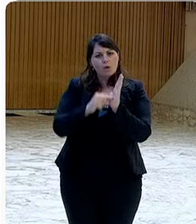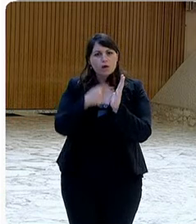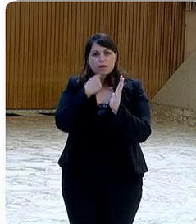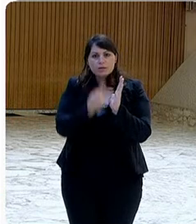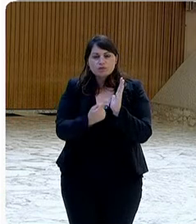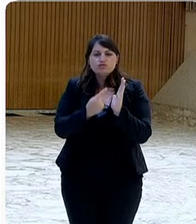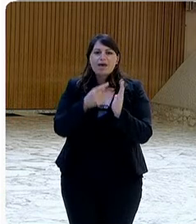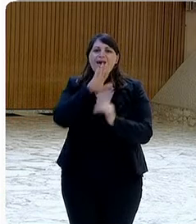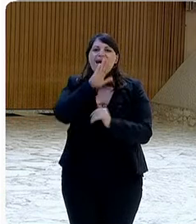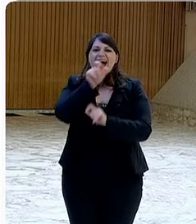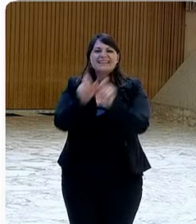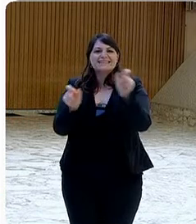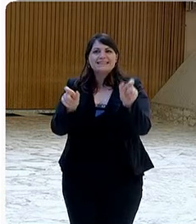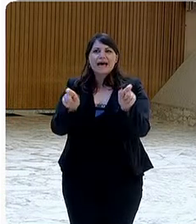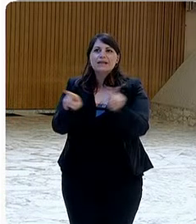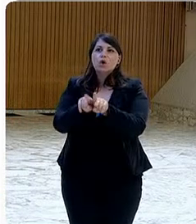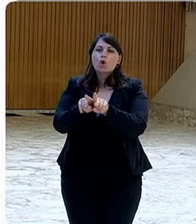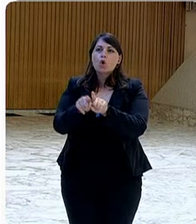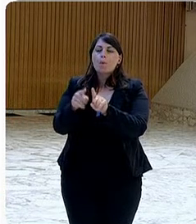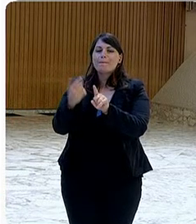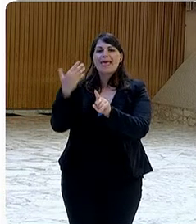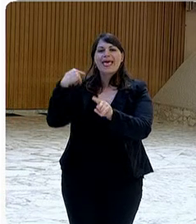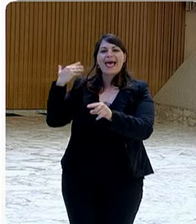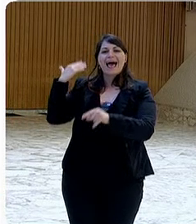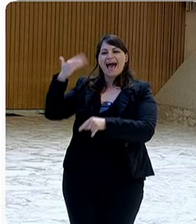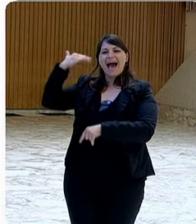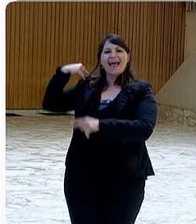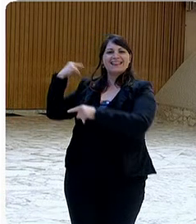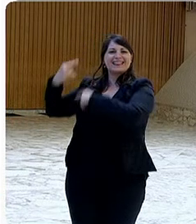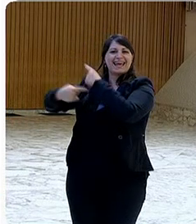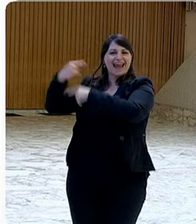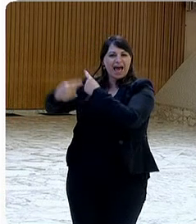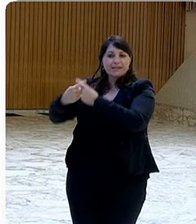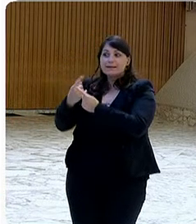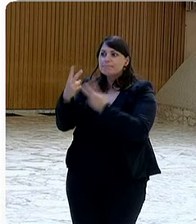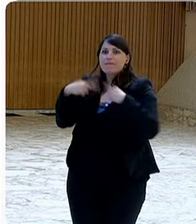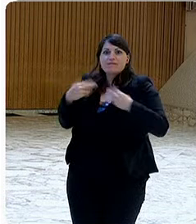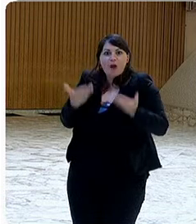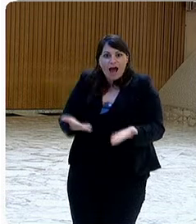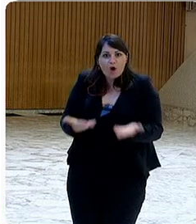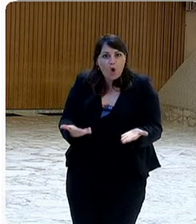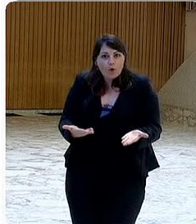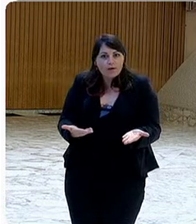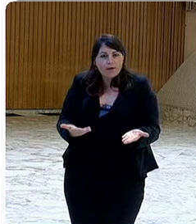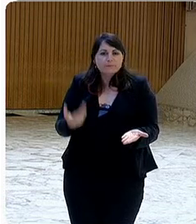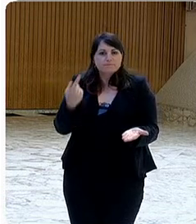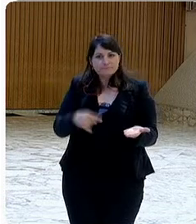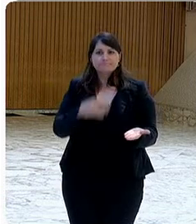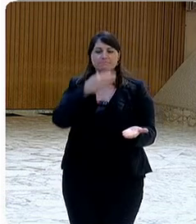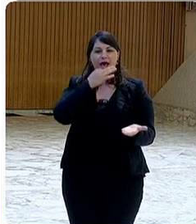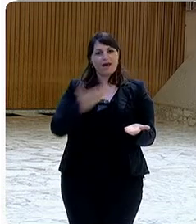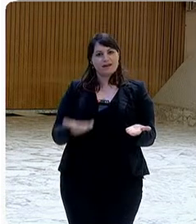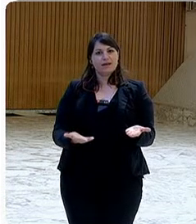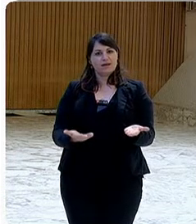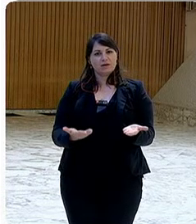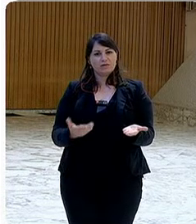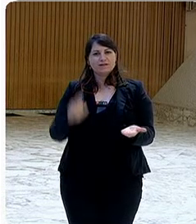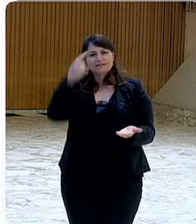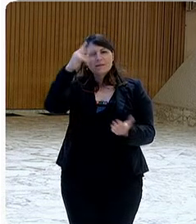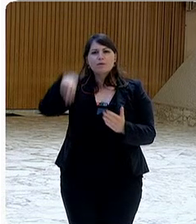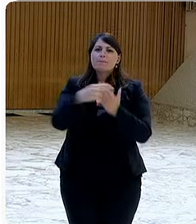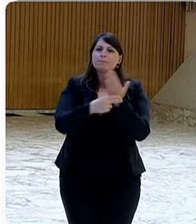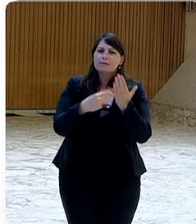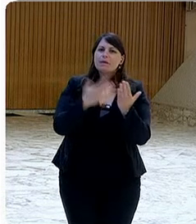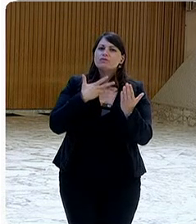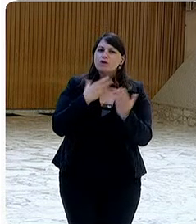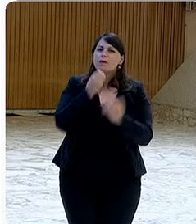living ancestors. So let me direct you to the Bible for good examples of how we treat our elders well